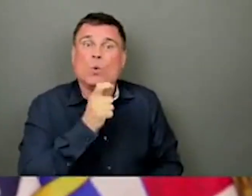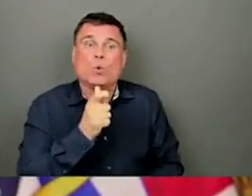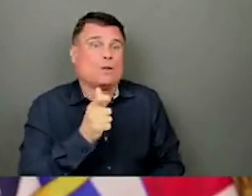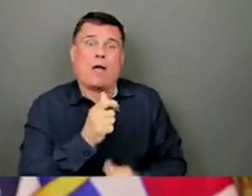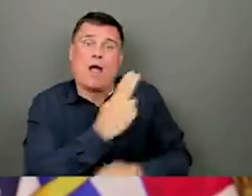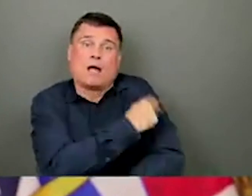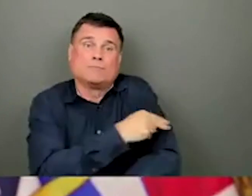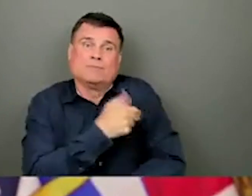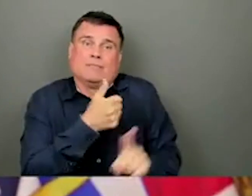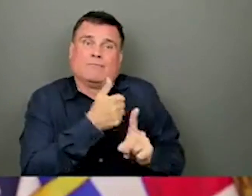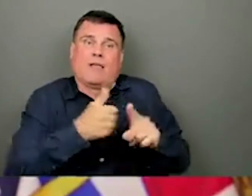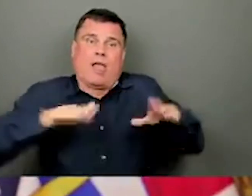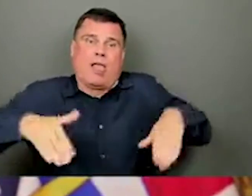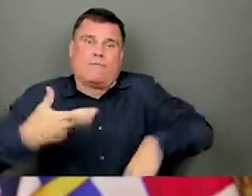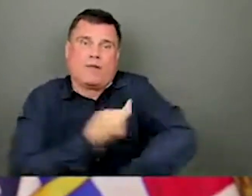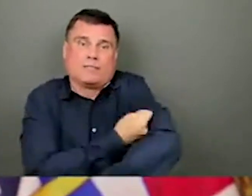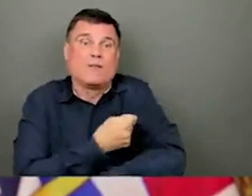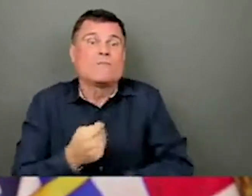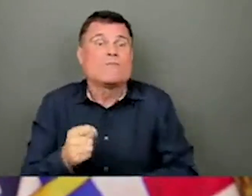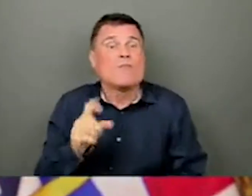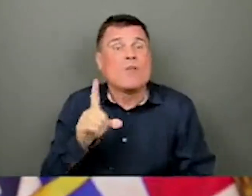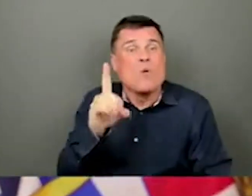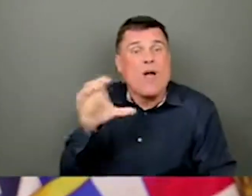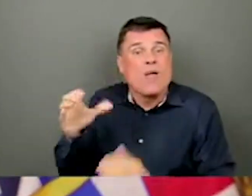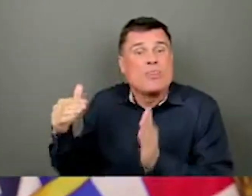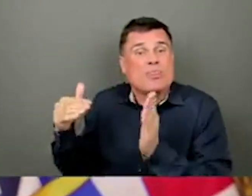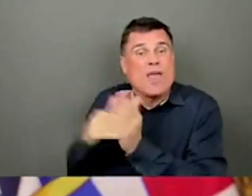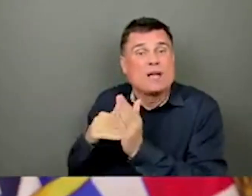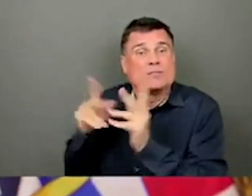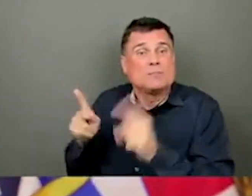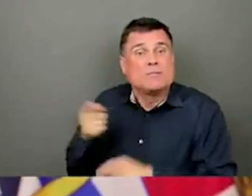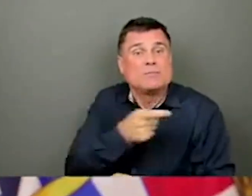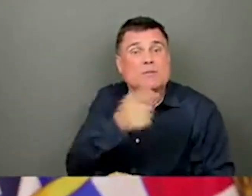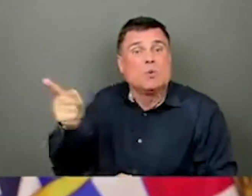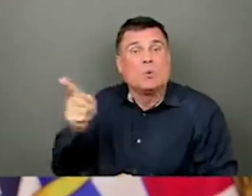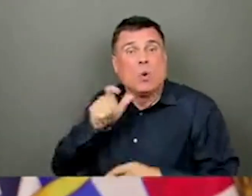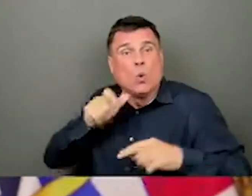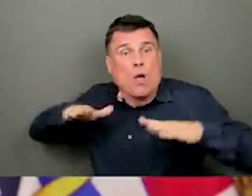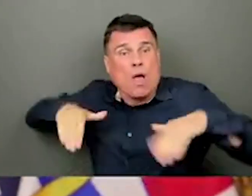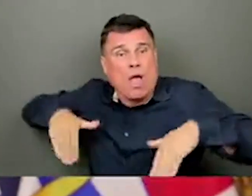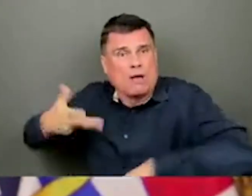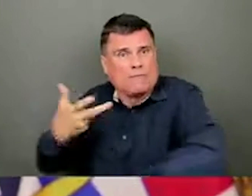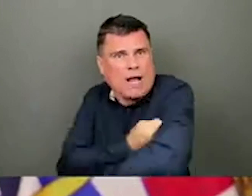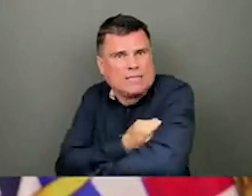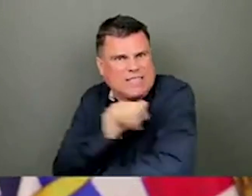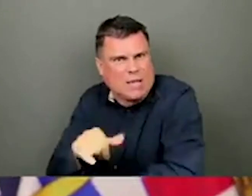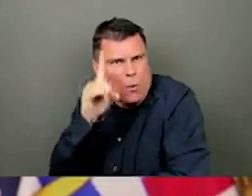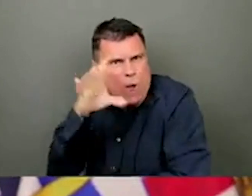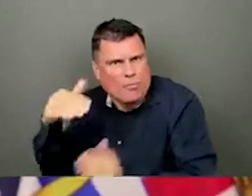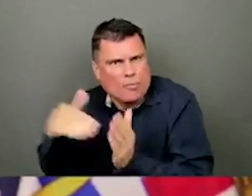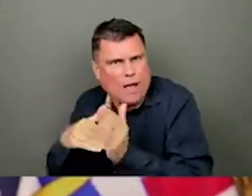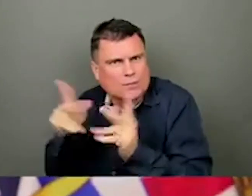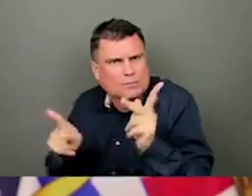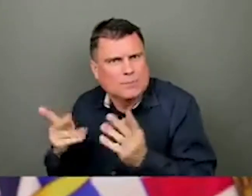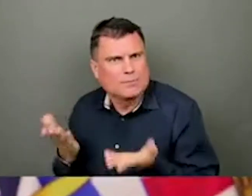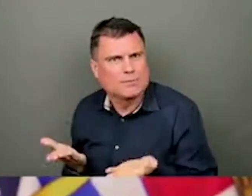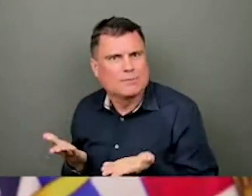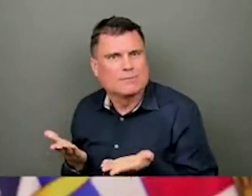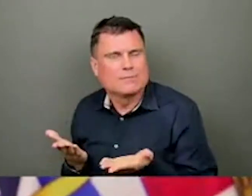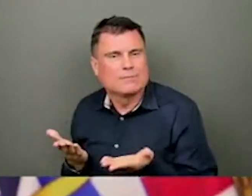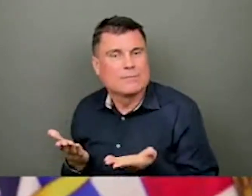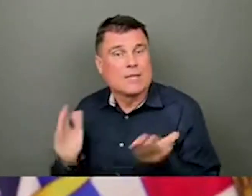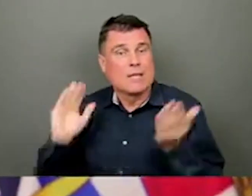100,000 cases in people who are unvaccinated, compared to 2 per 100,000 in people who are